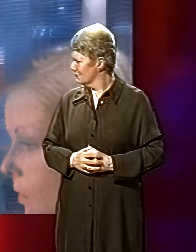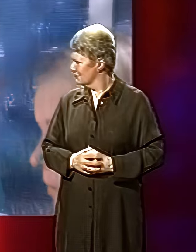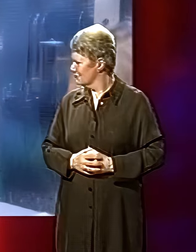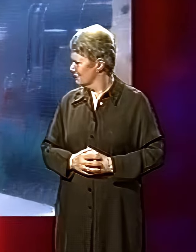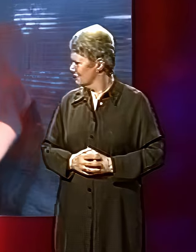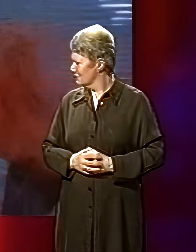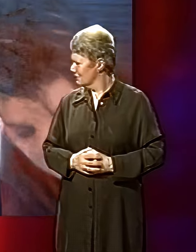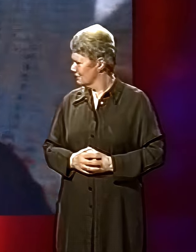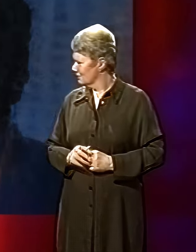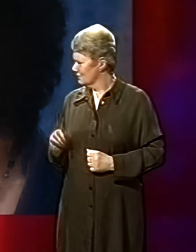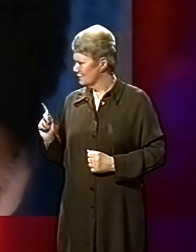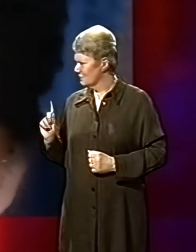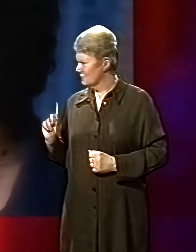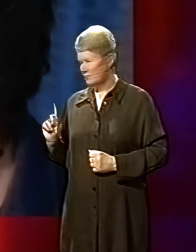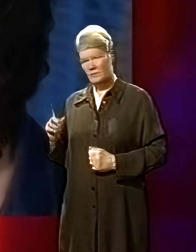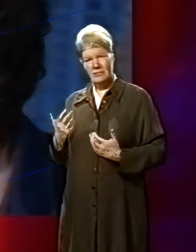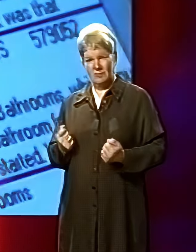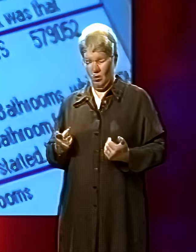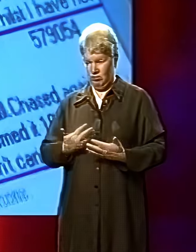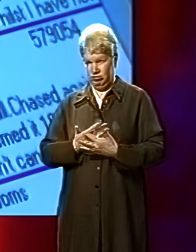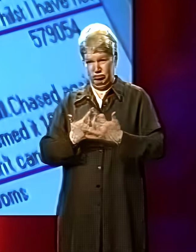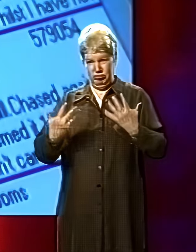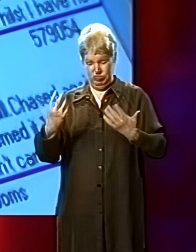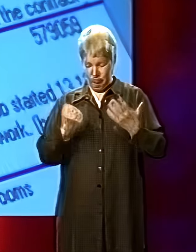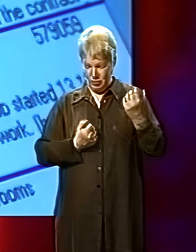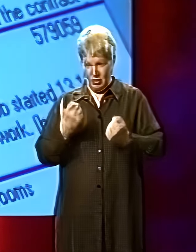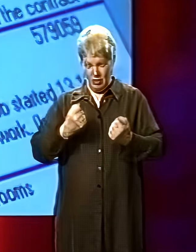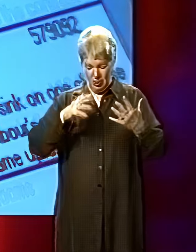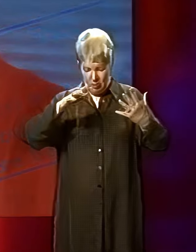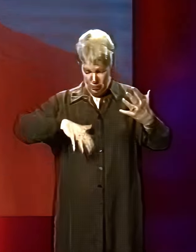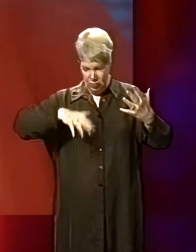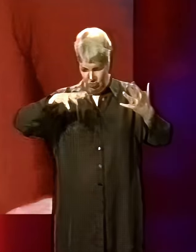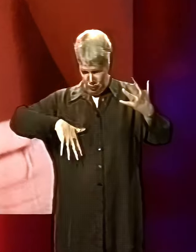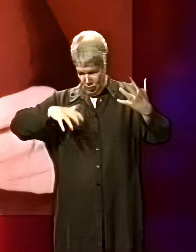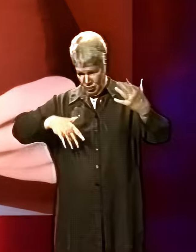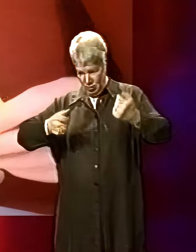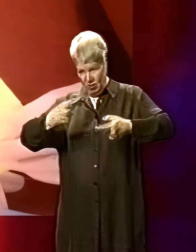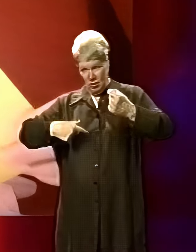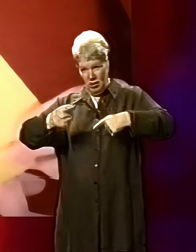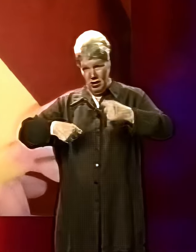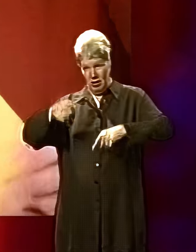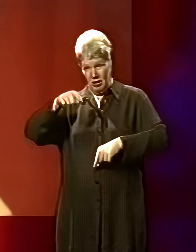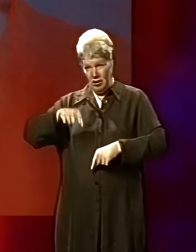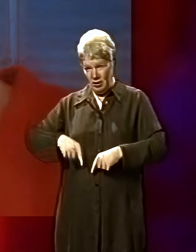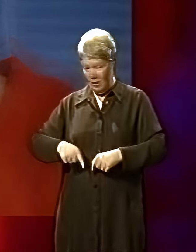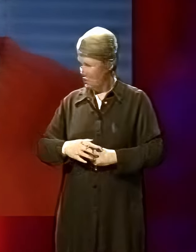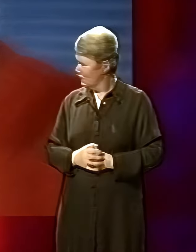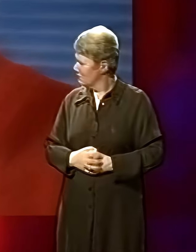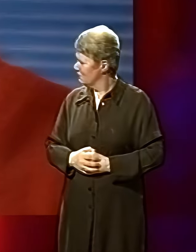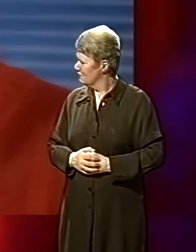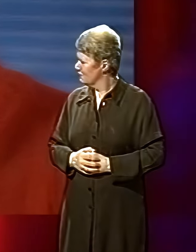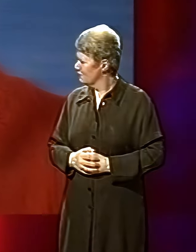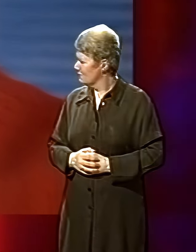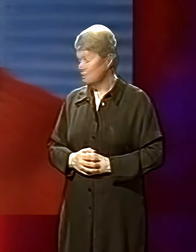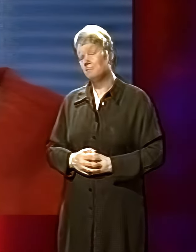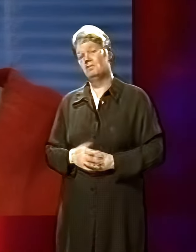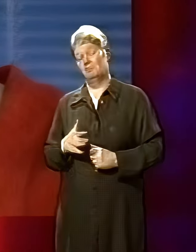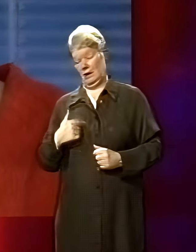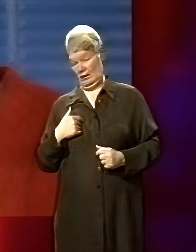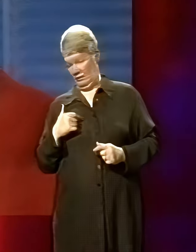What you got there, Cos? Oh, there's masses coming in. There's dolphin. Got one here, and they started fitting the bathroom in